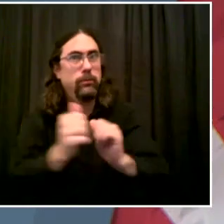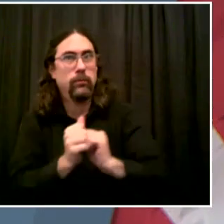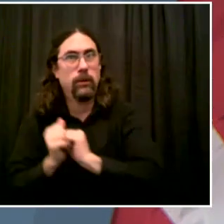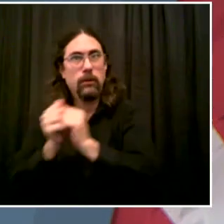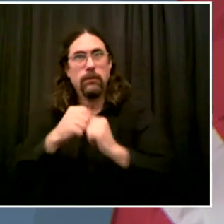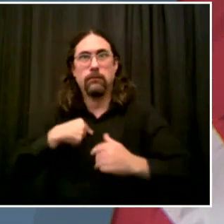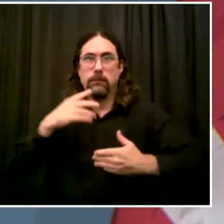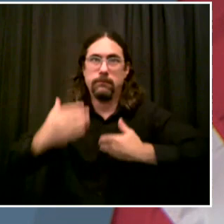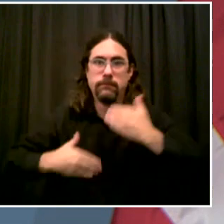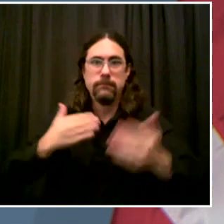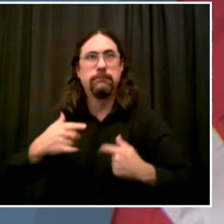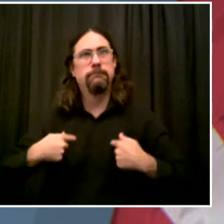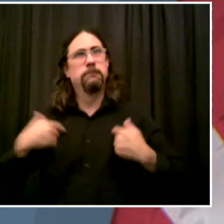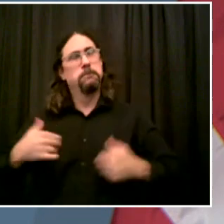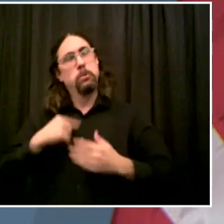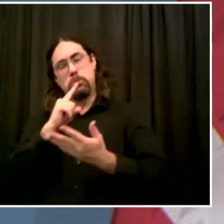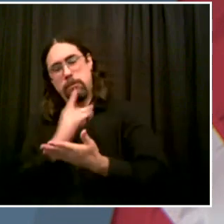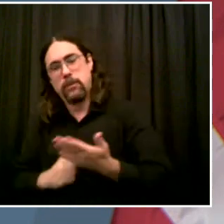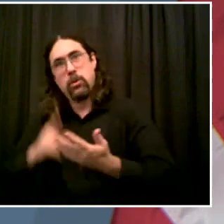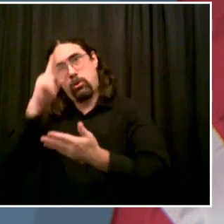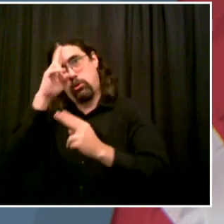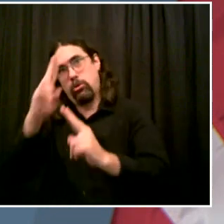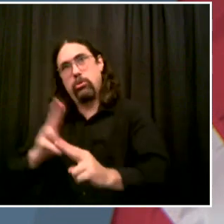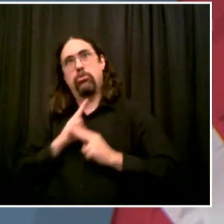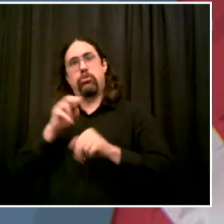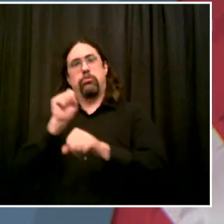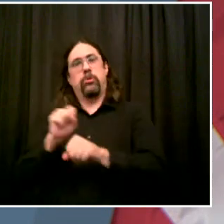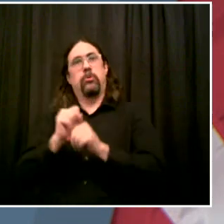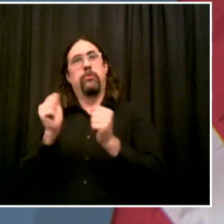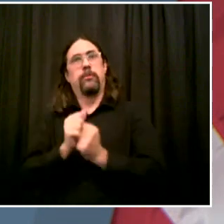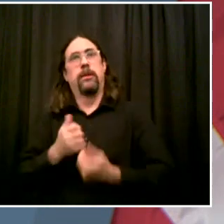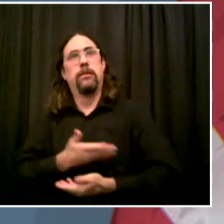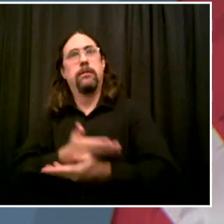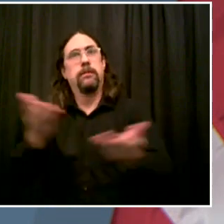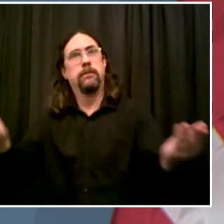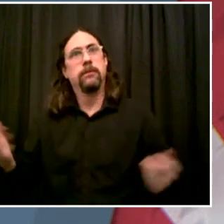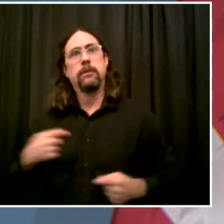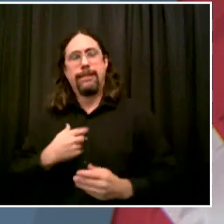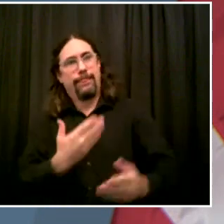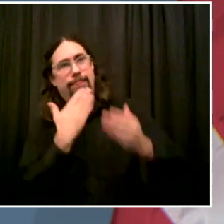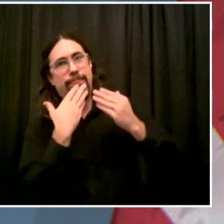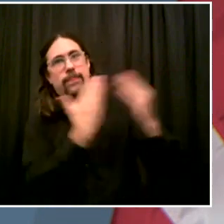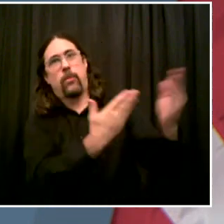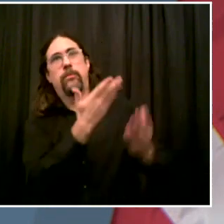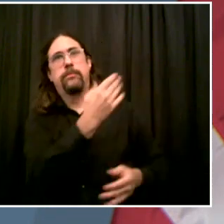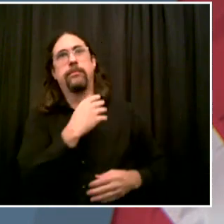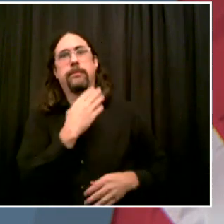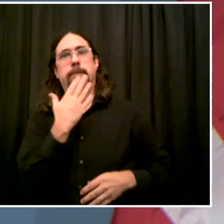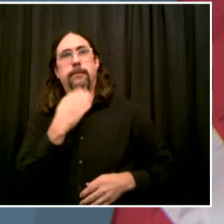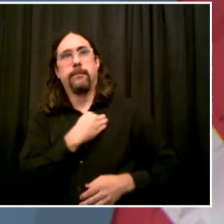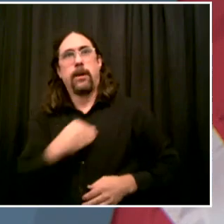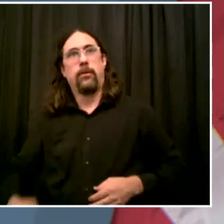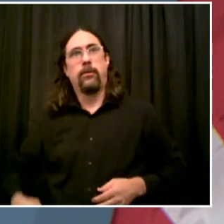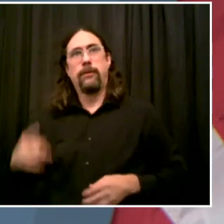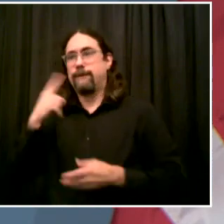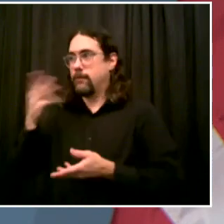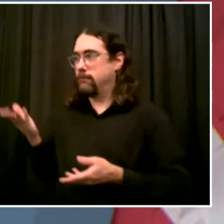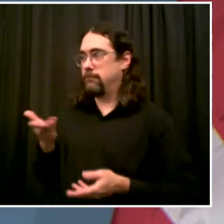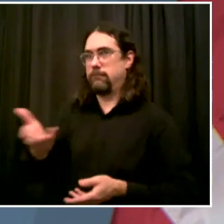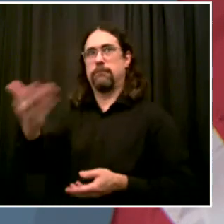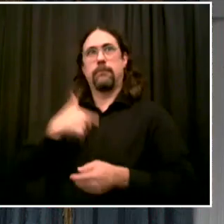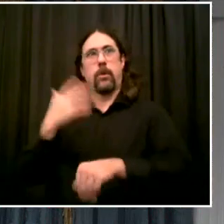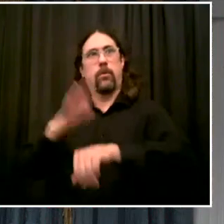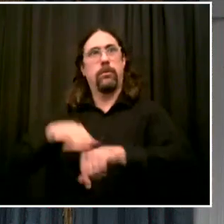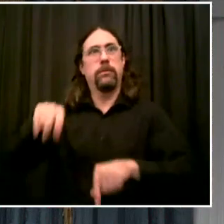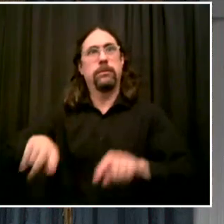being done, and I'm truly humbled by the mayor allowing me to be part of this team to make sure that New York can safely reopen